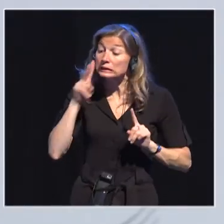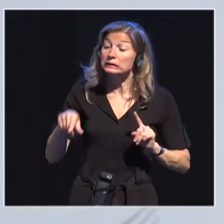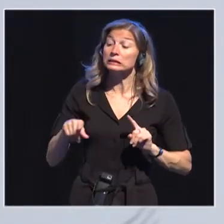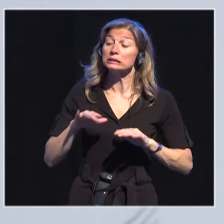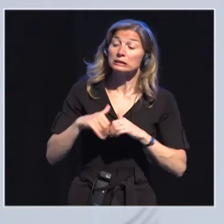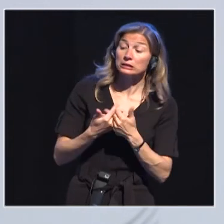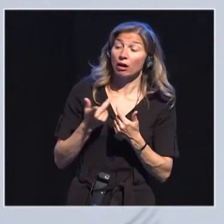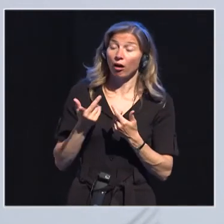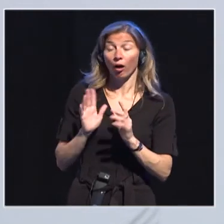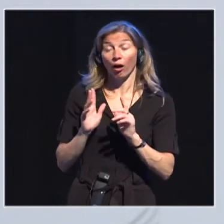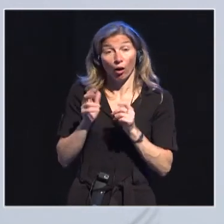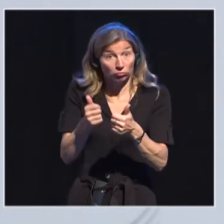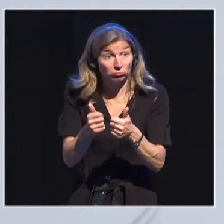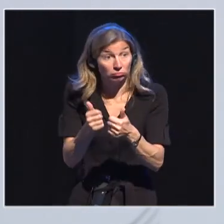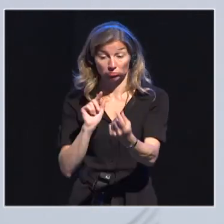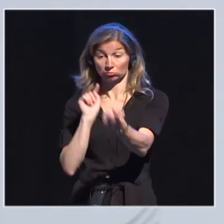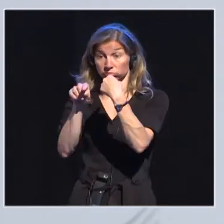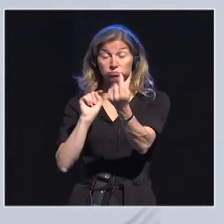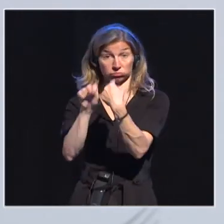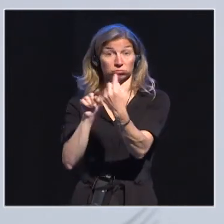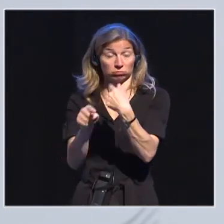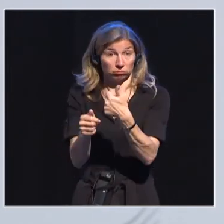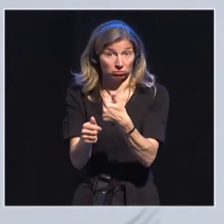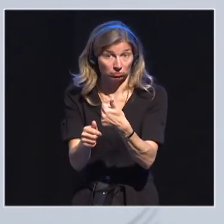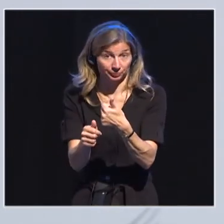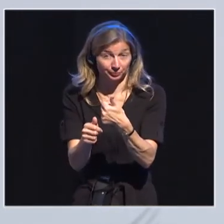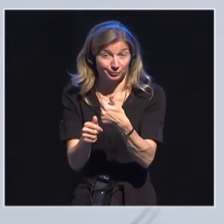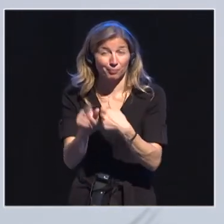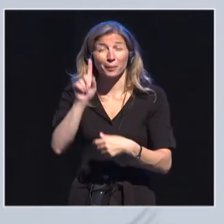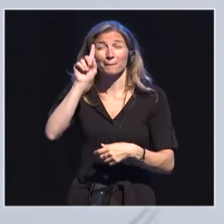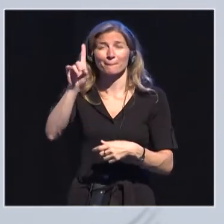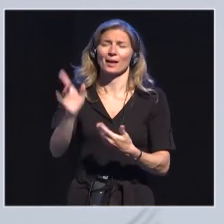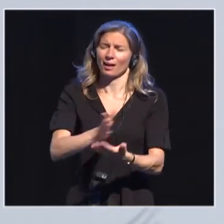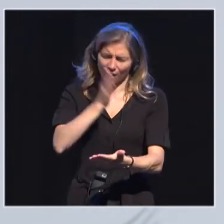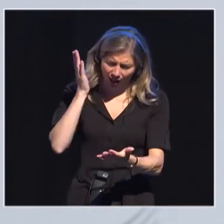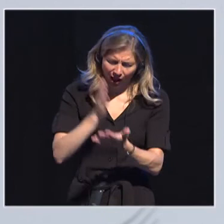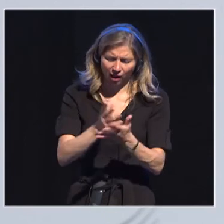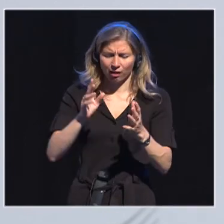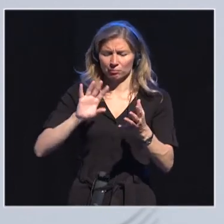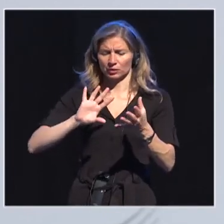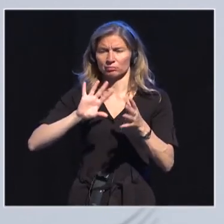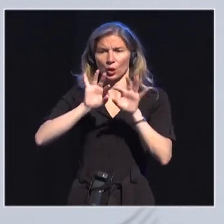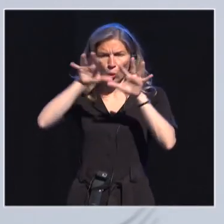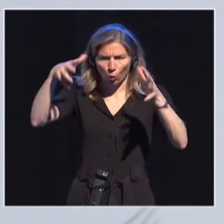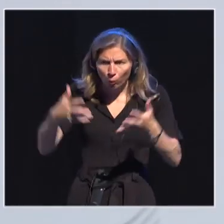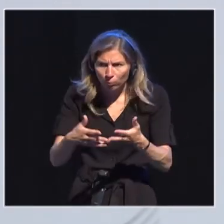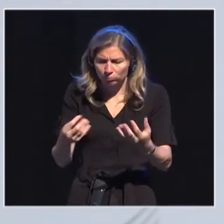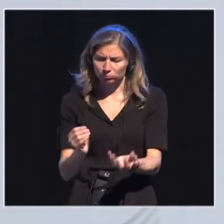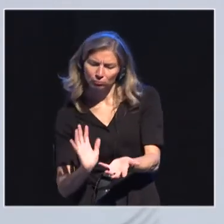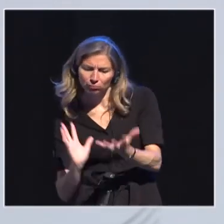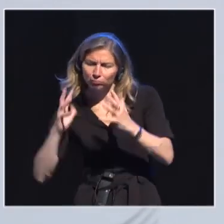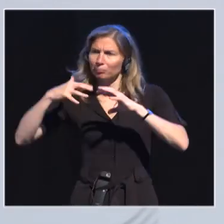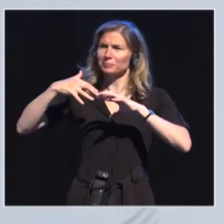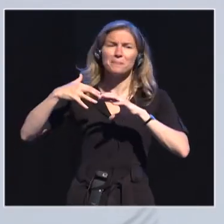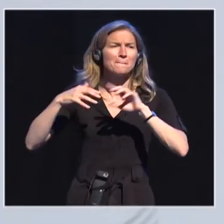course, it's a bit a contradiction that now that globalization finally is delivering its promise, that some people are starting to doubt on